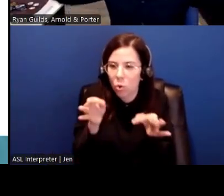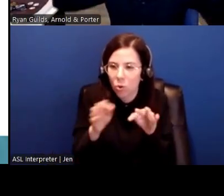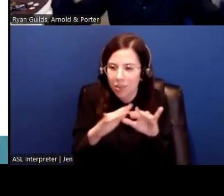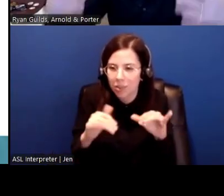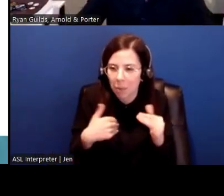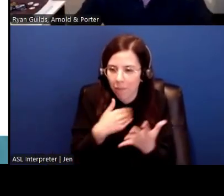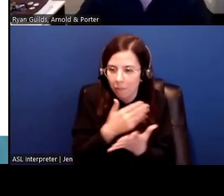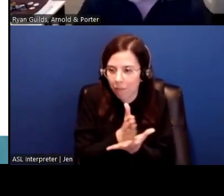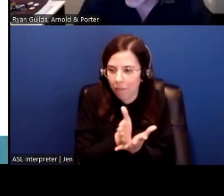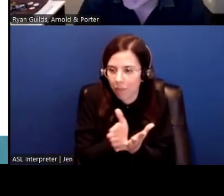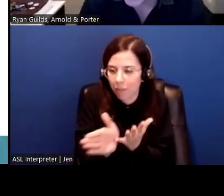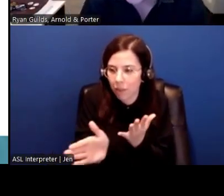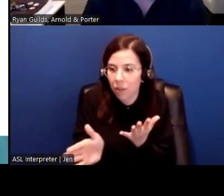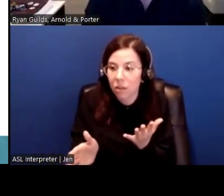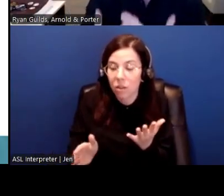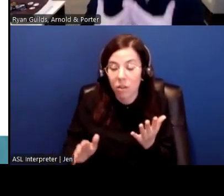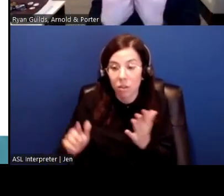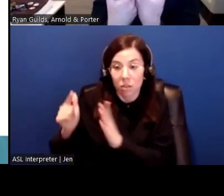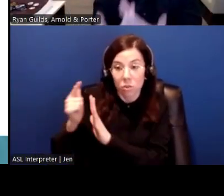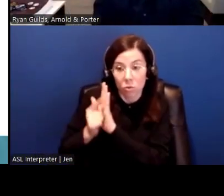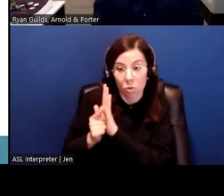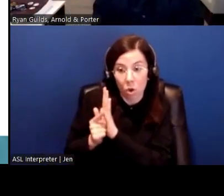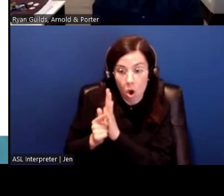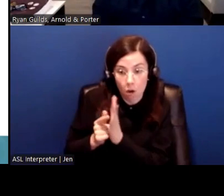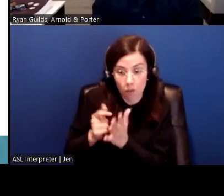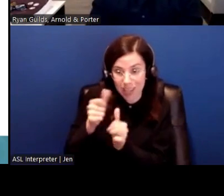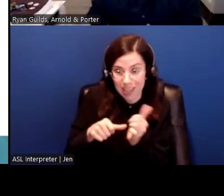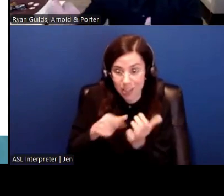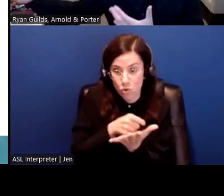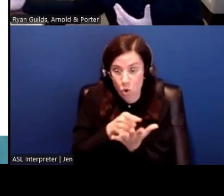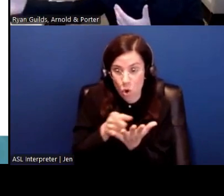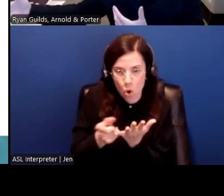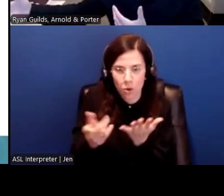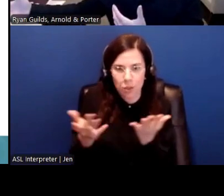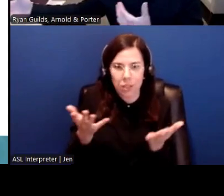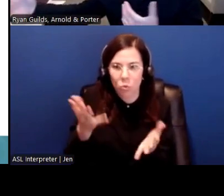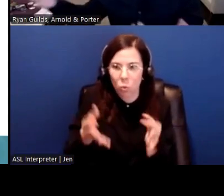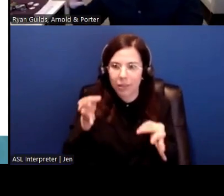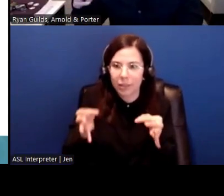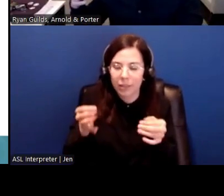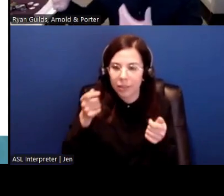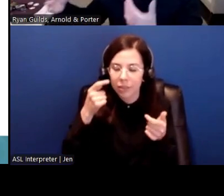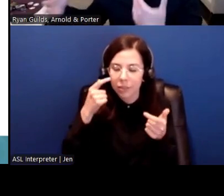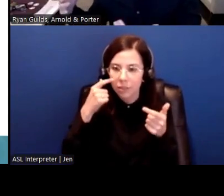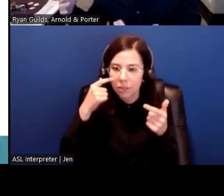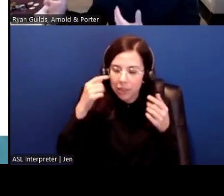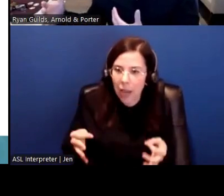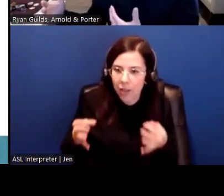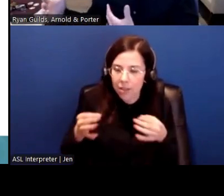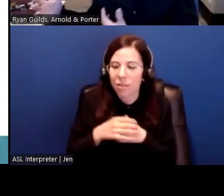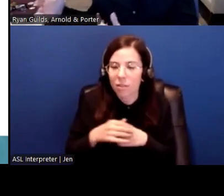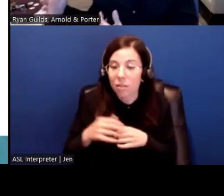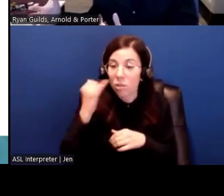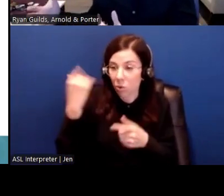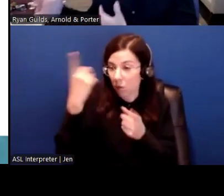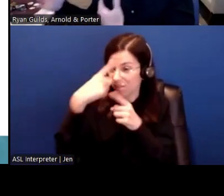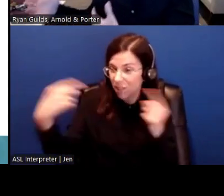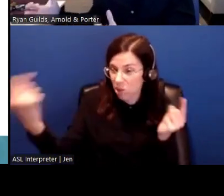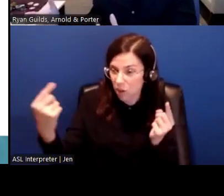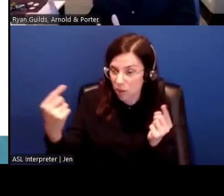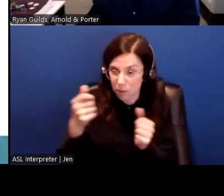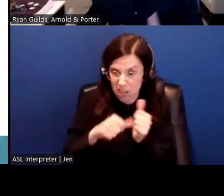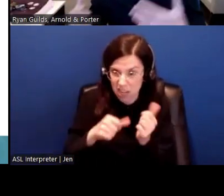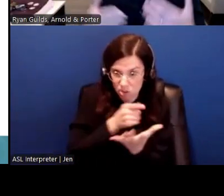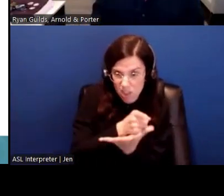so the law in that branch is what governs. So if there's a disagreement between branches as